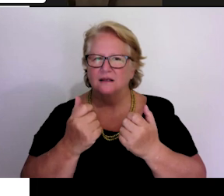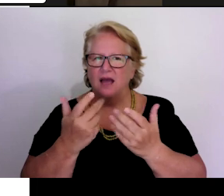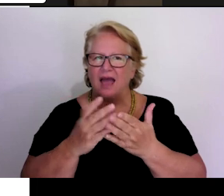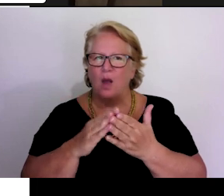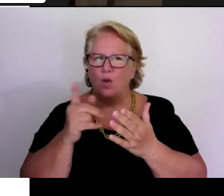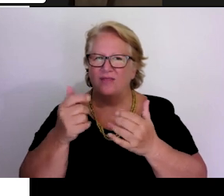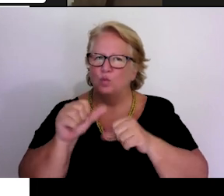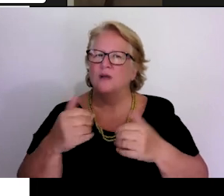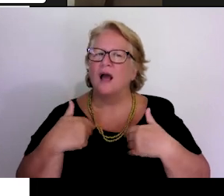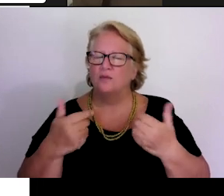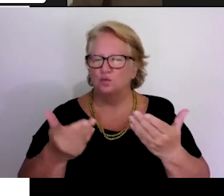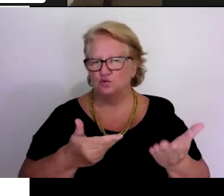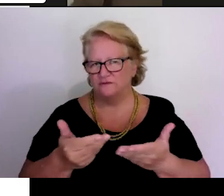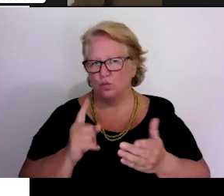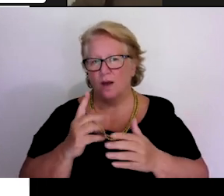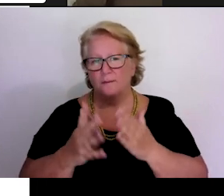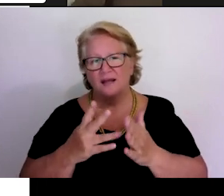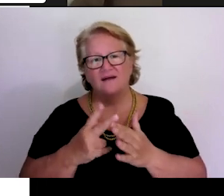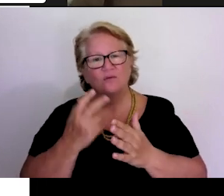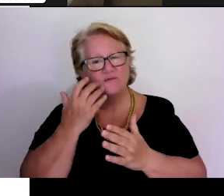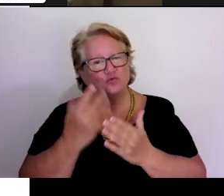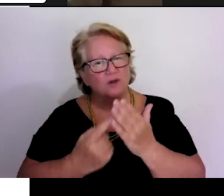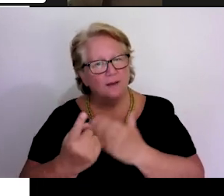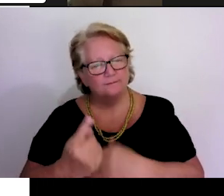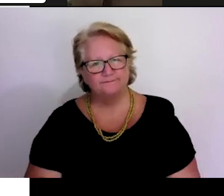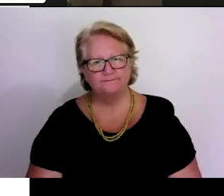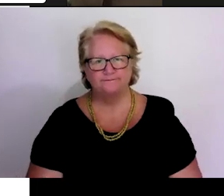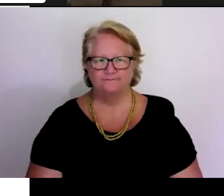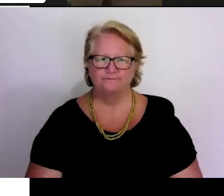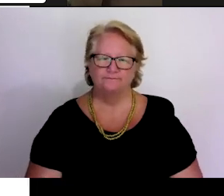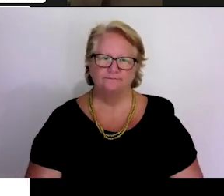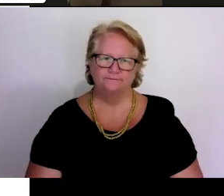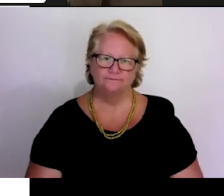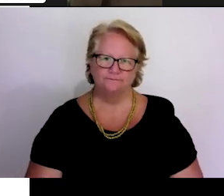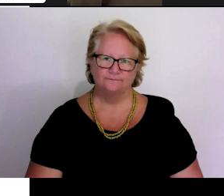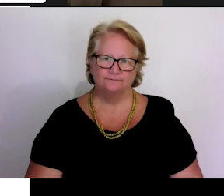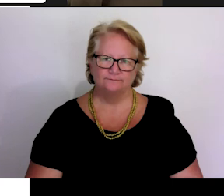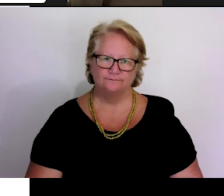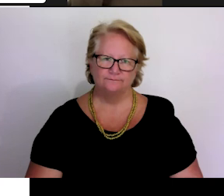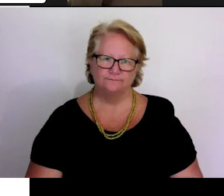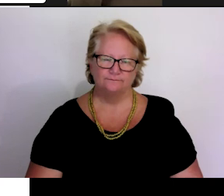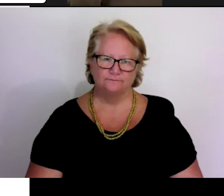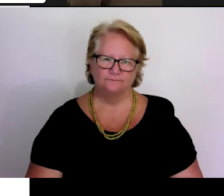health services and what it means for outcomes. Next slide. Thanks, Julian.